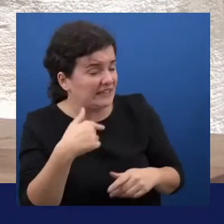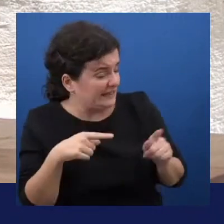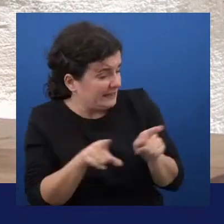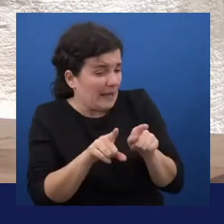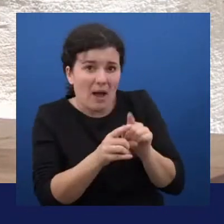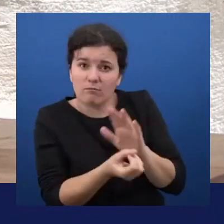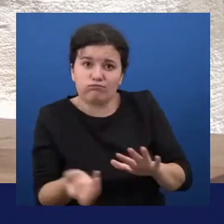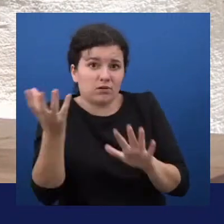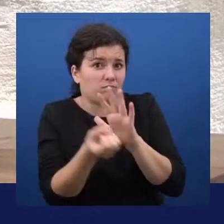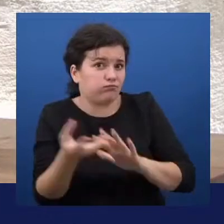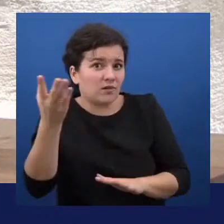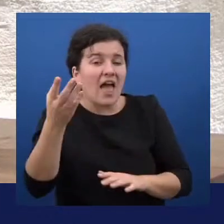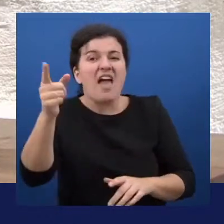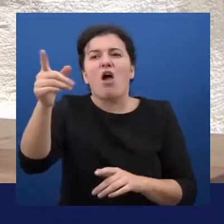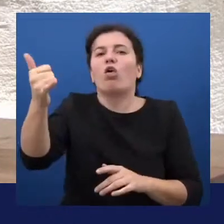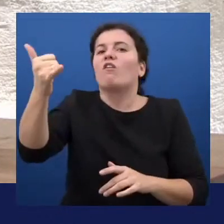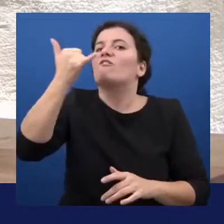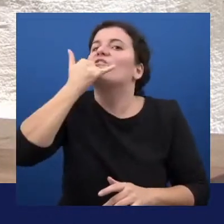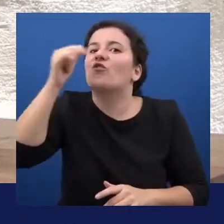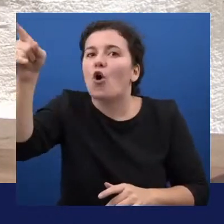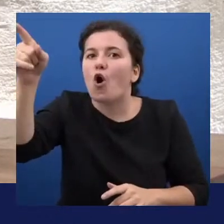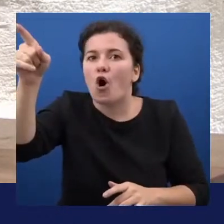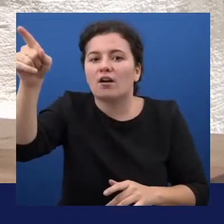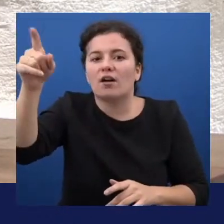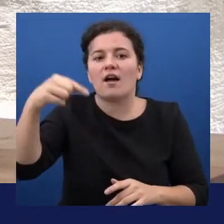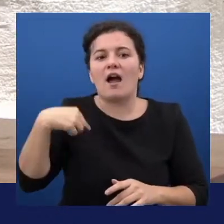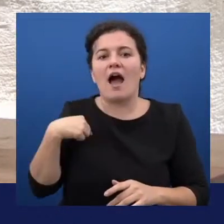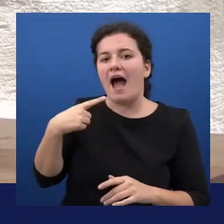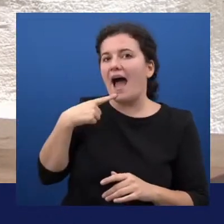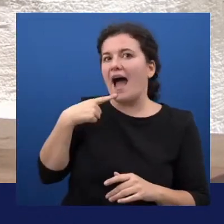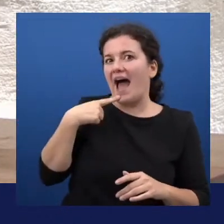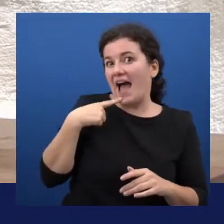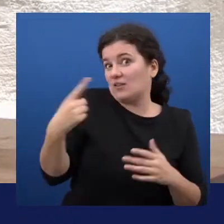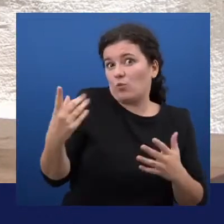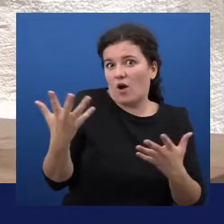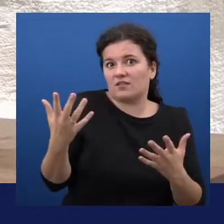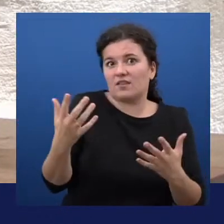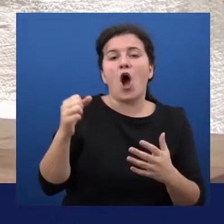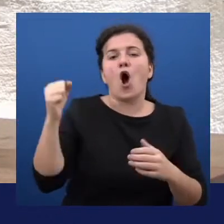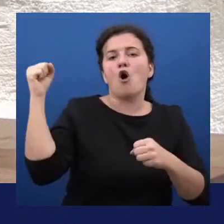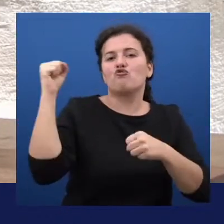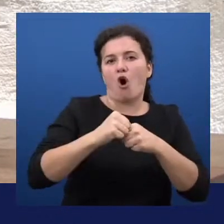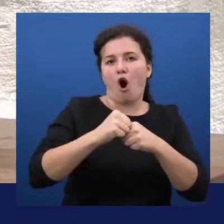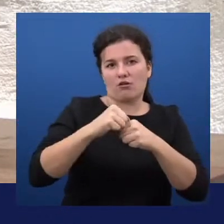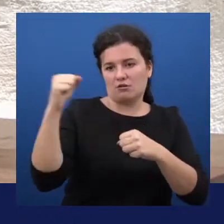can call to trigger the training cycle on this custom computer vision service?